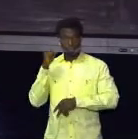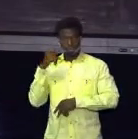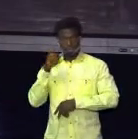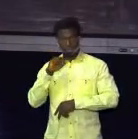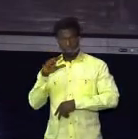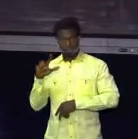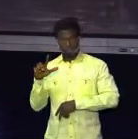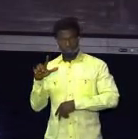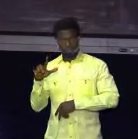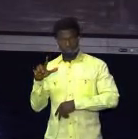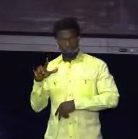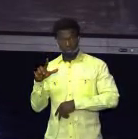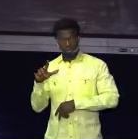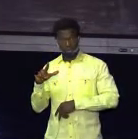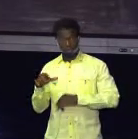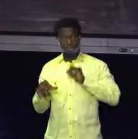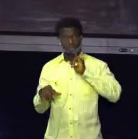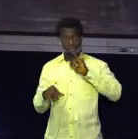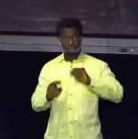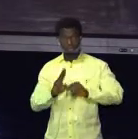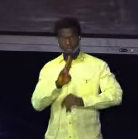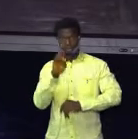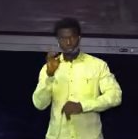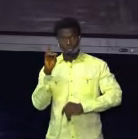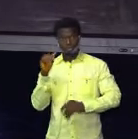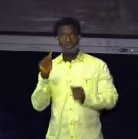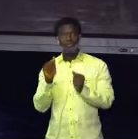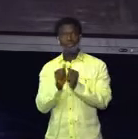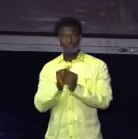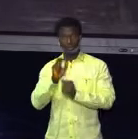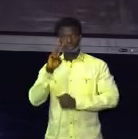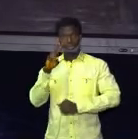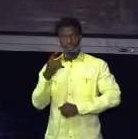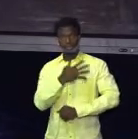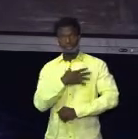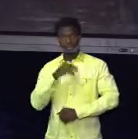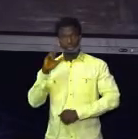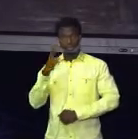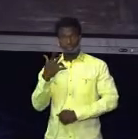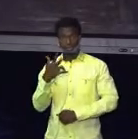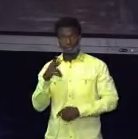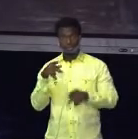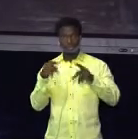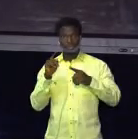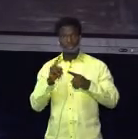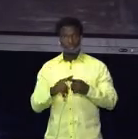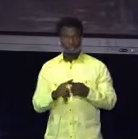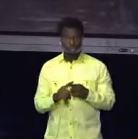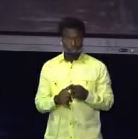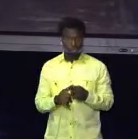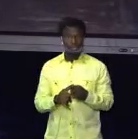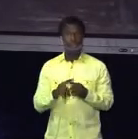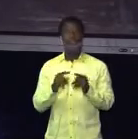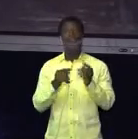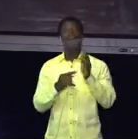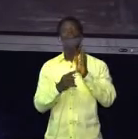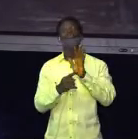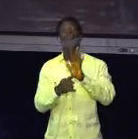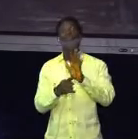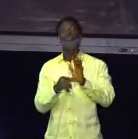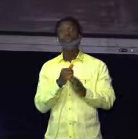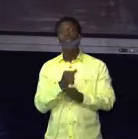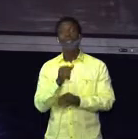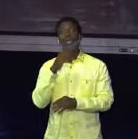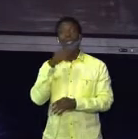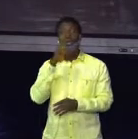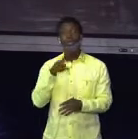Shall, S-H-A-L-L, is used with the second and the third persons to stress a point or to show